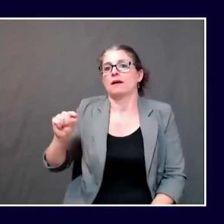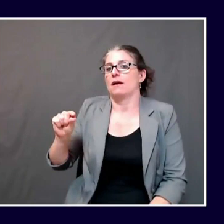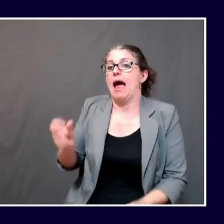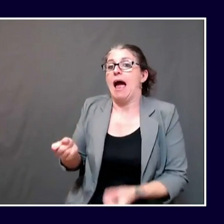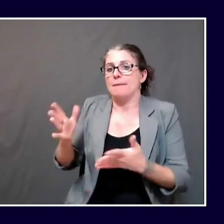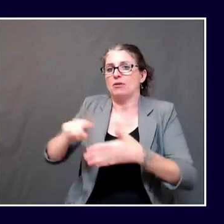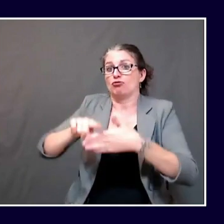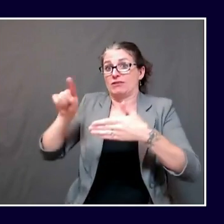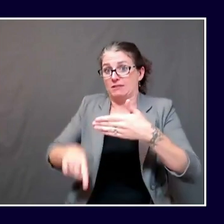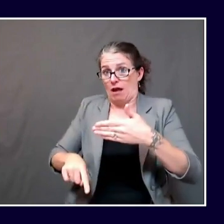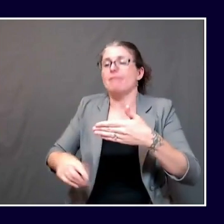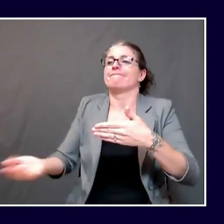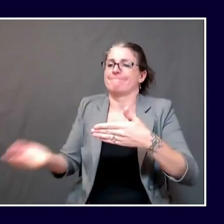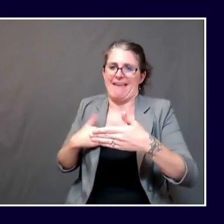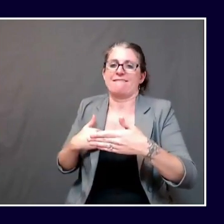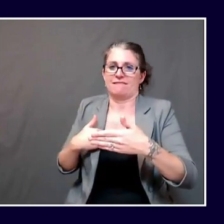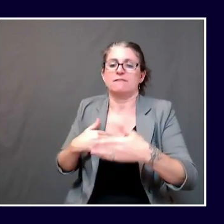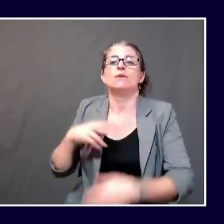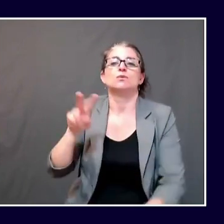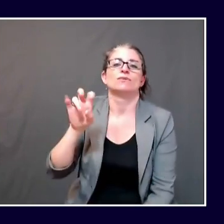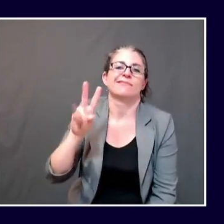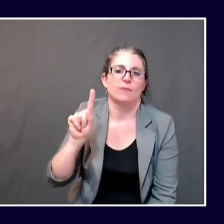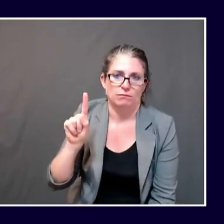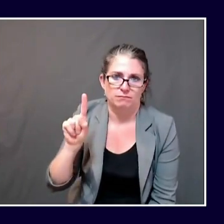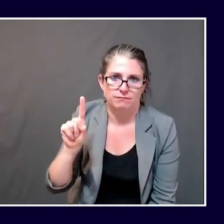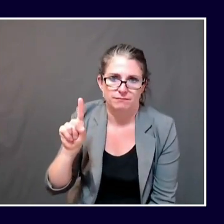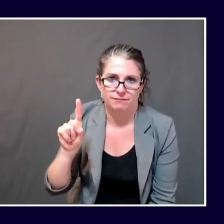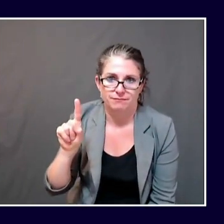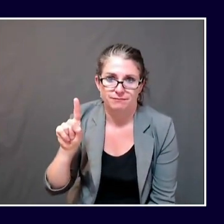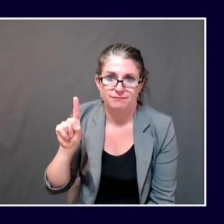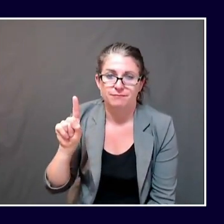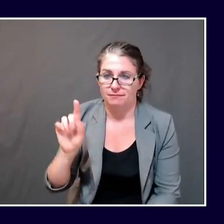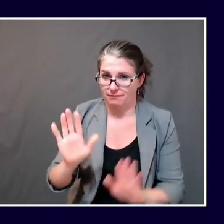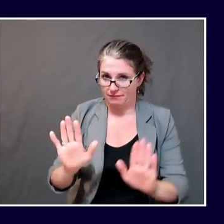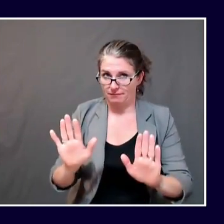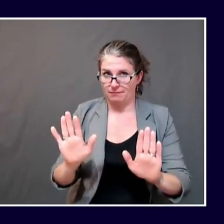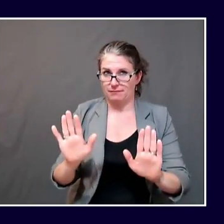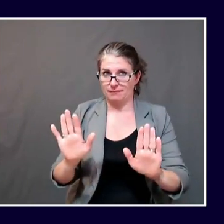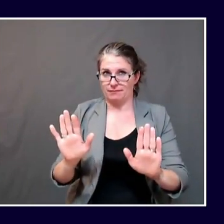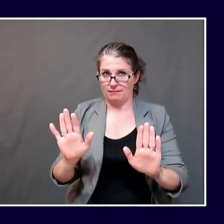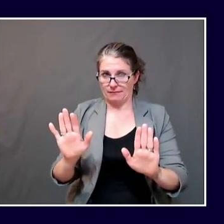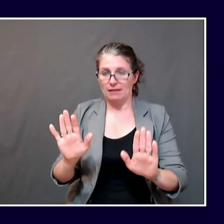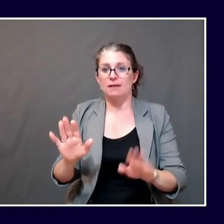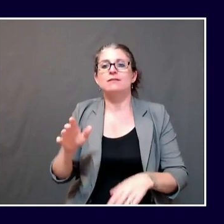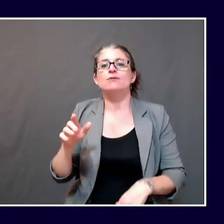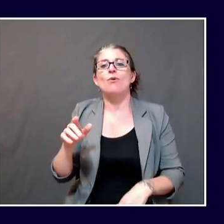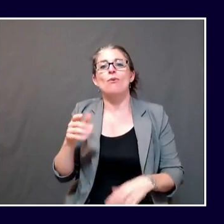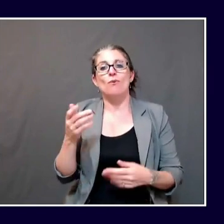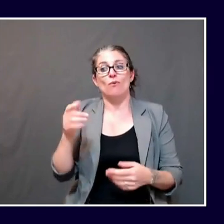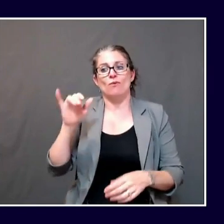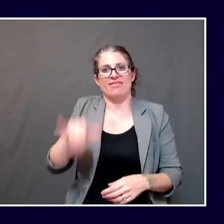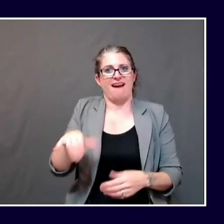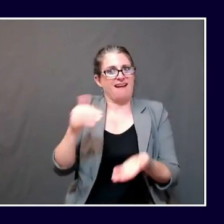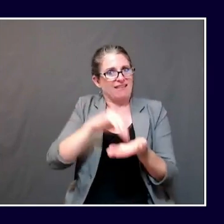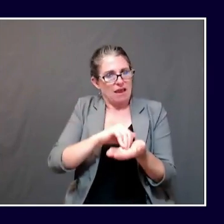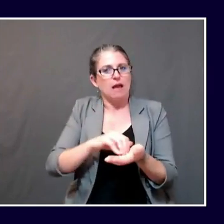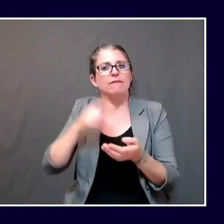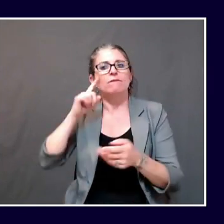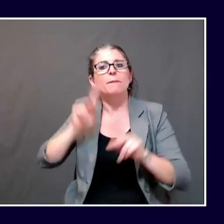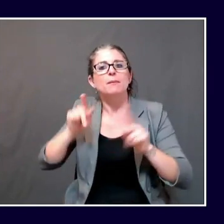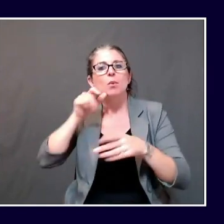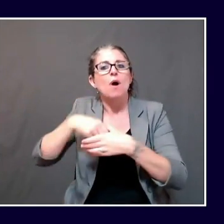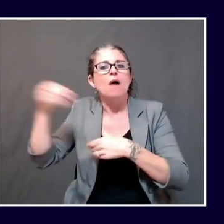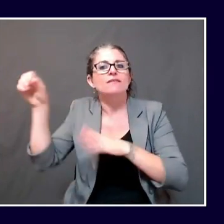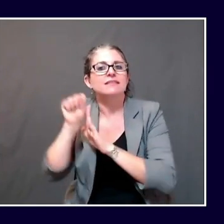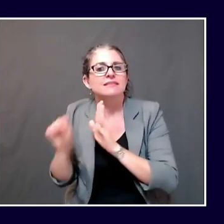among individuals who listed their residence as being out of state. So with that, I would now like to hand things over to